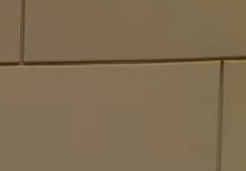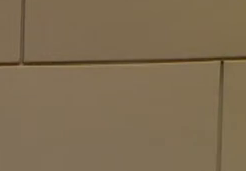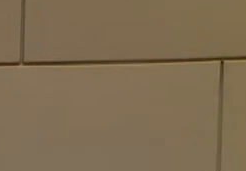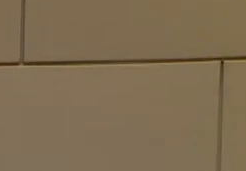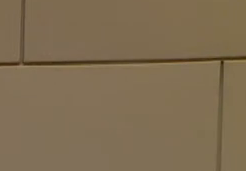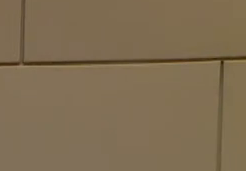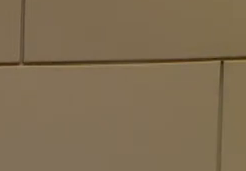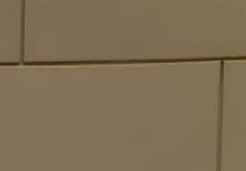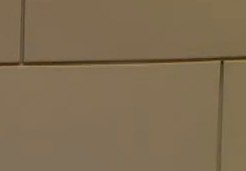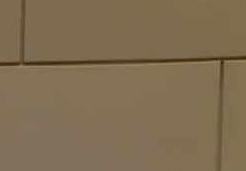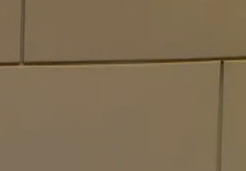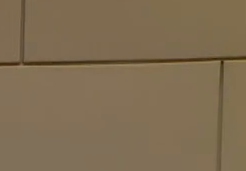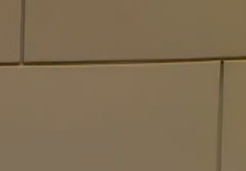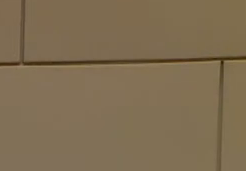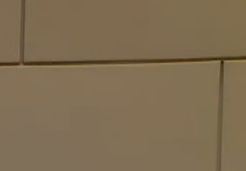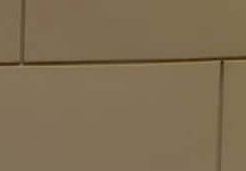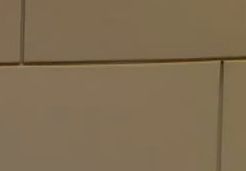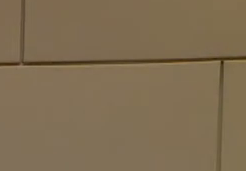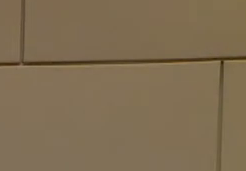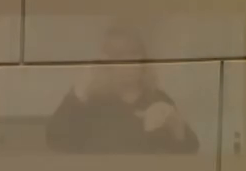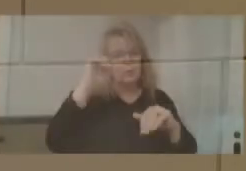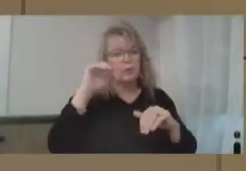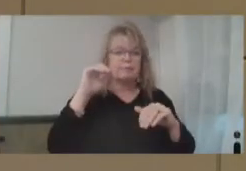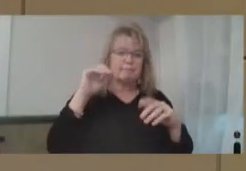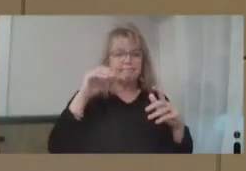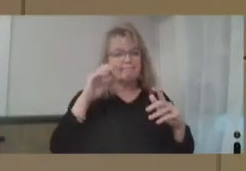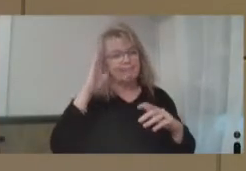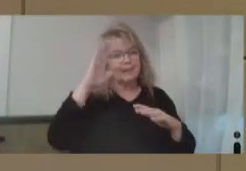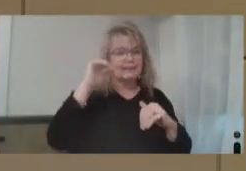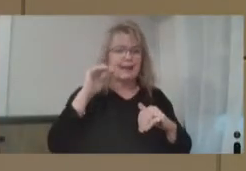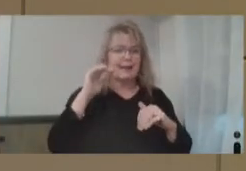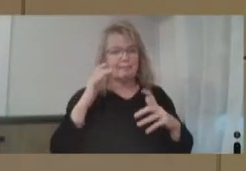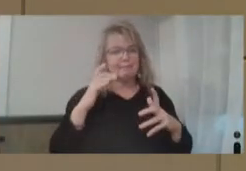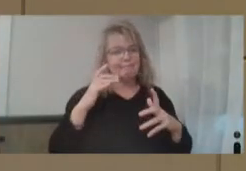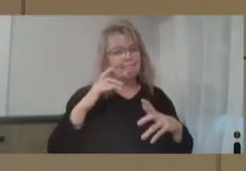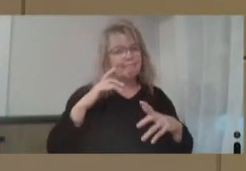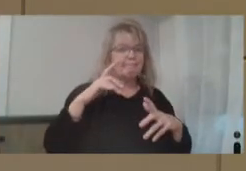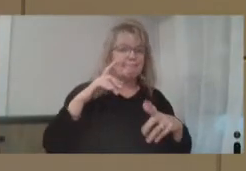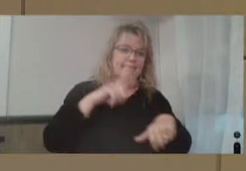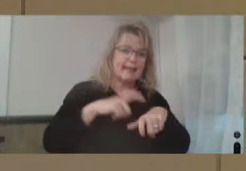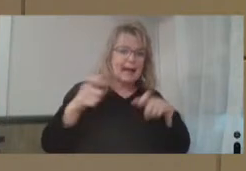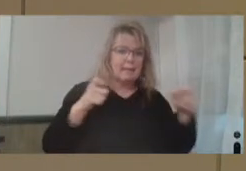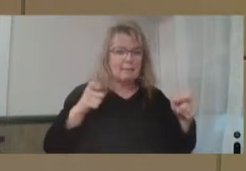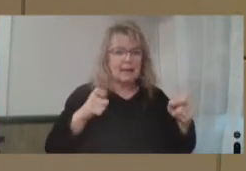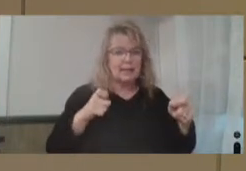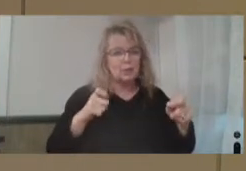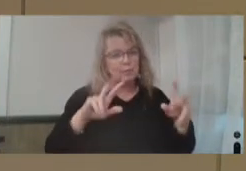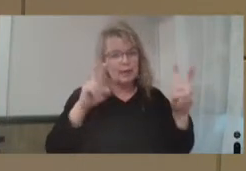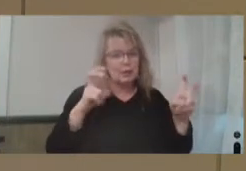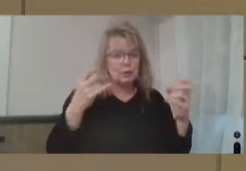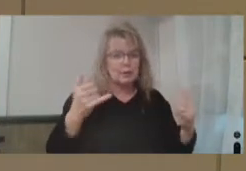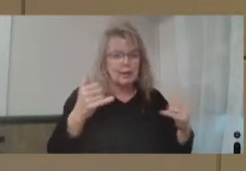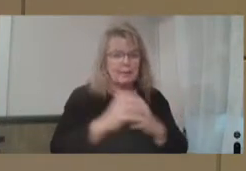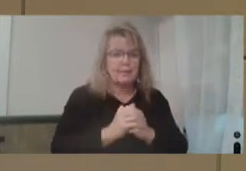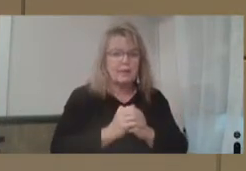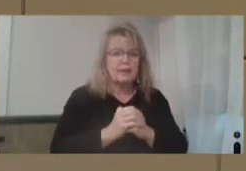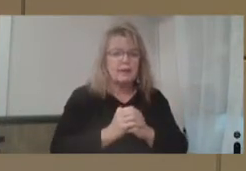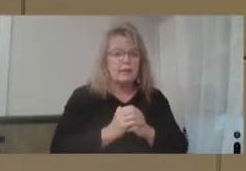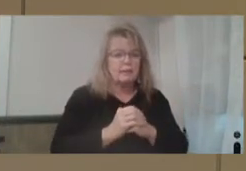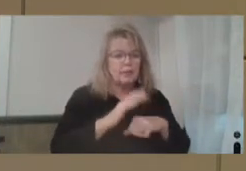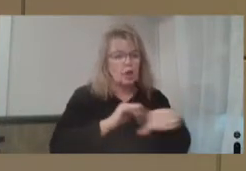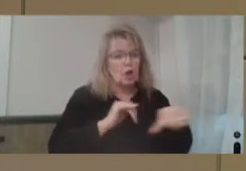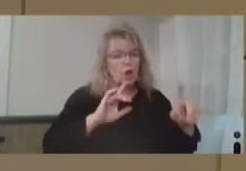will accept that this was one of those times for us. And so I want to call to order the Charlotte City Council business